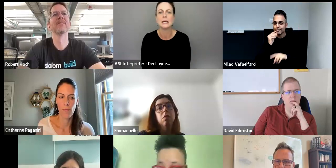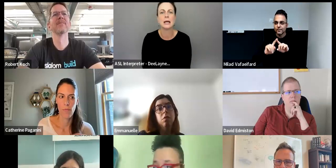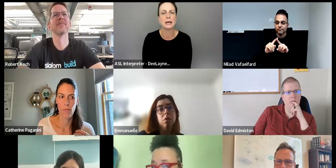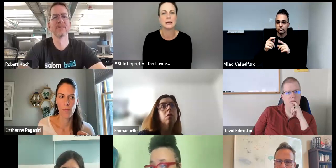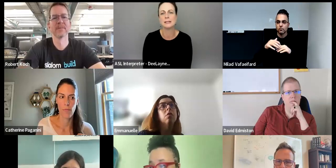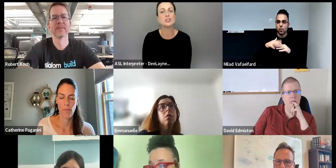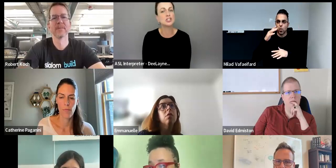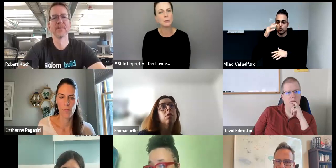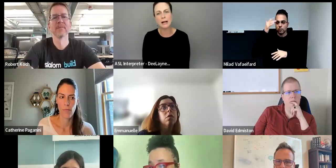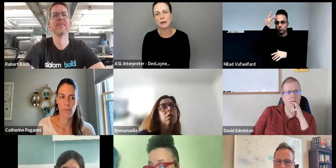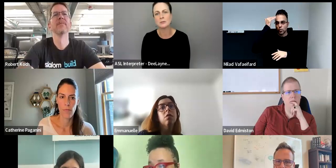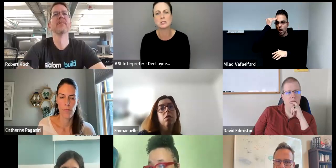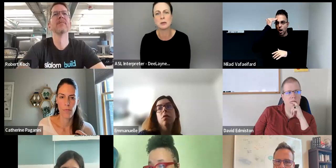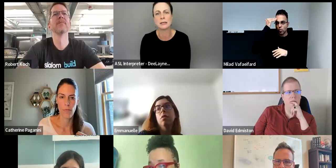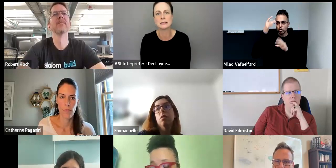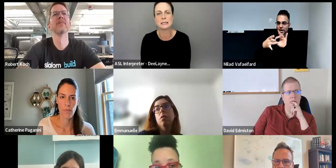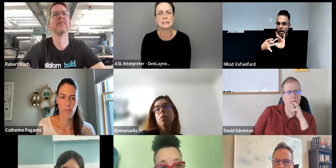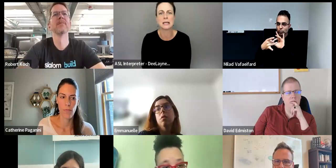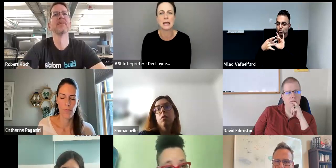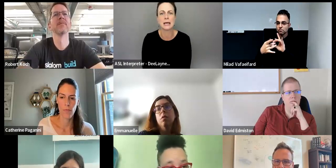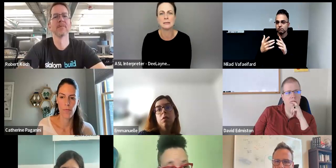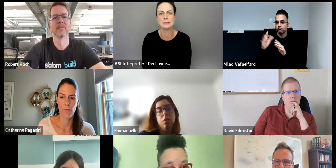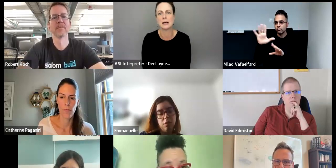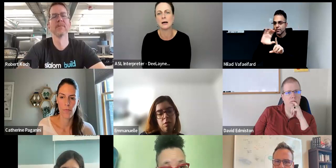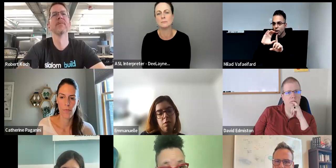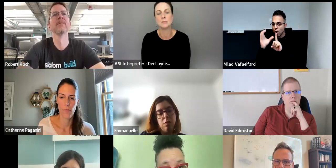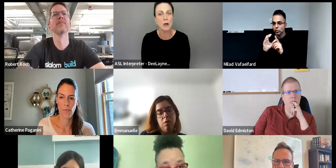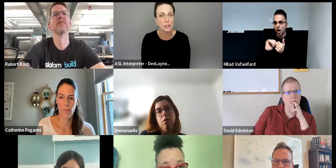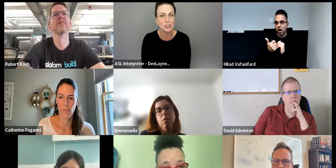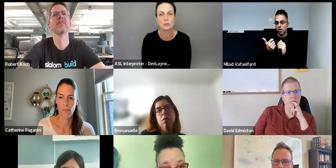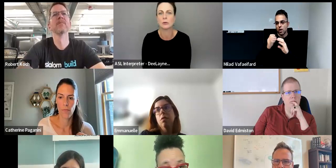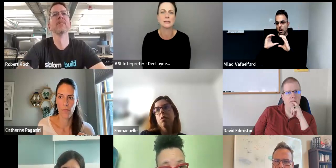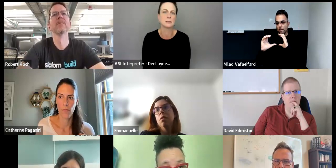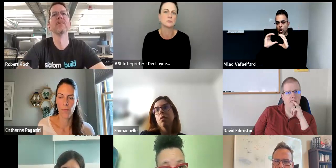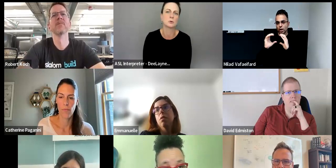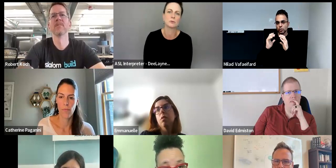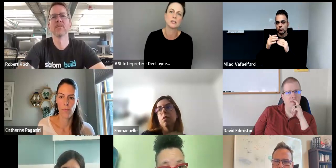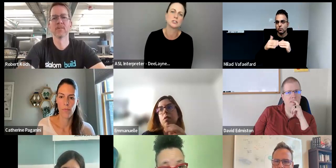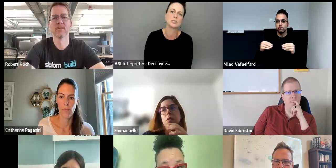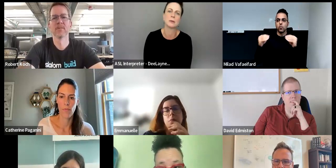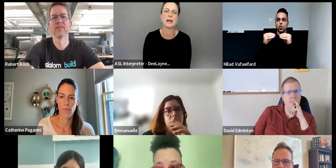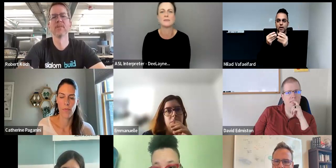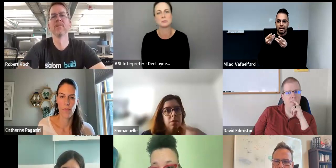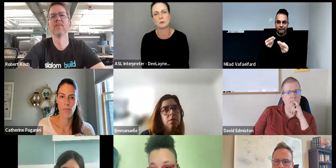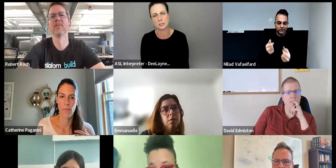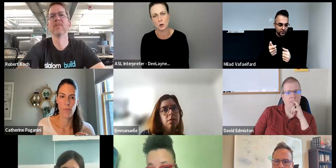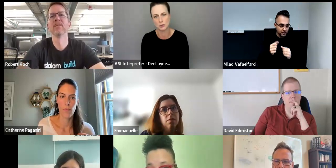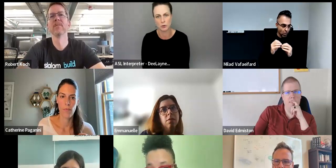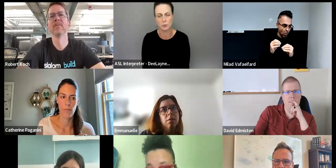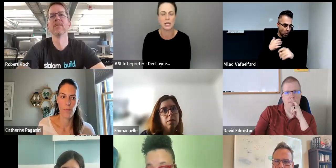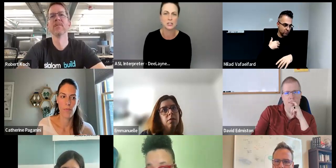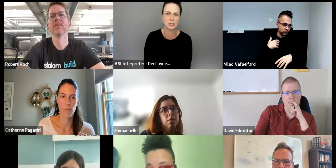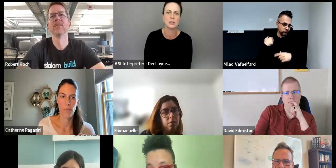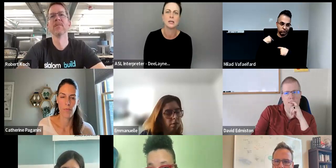meeting, and, you know, just share backgrounds and experiences and knowledge, create some sort of relationship and have some direct